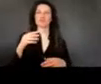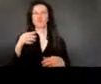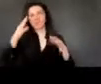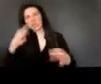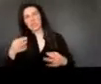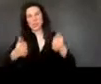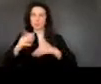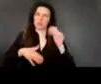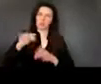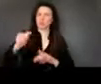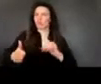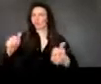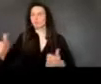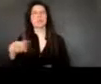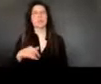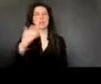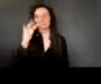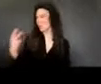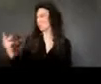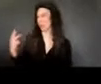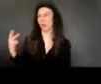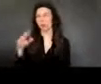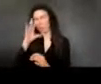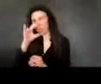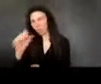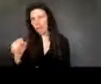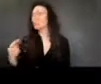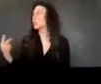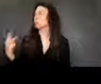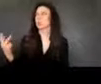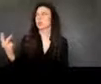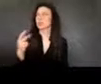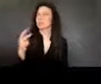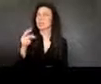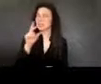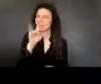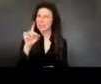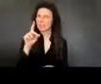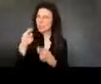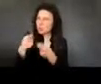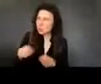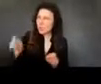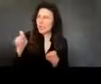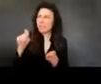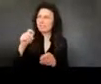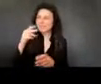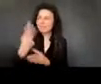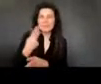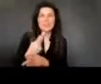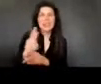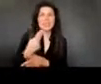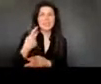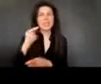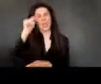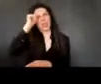pulled us in a sense. And again, what we tried to do was try to find some kind of a theoretical background to this.